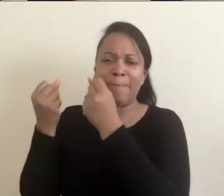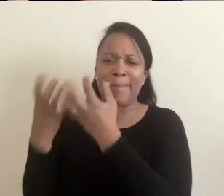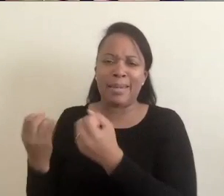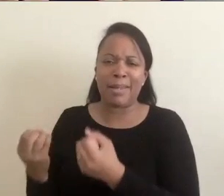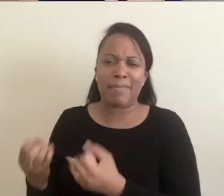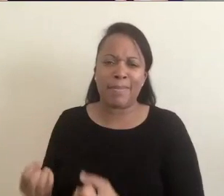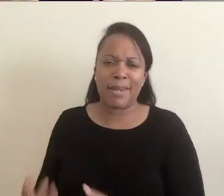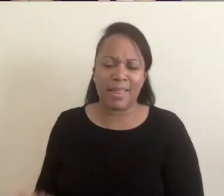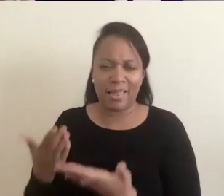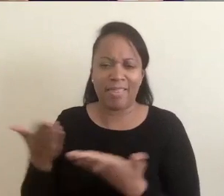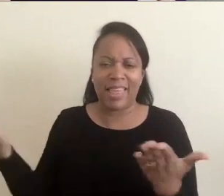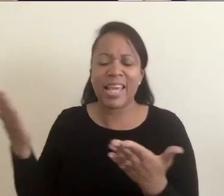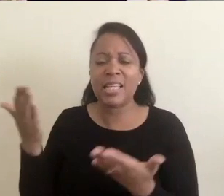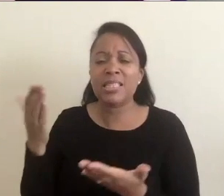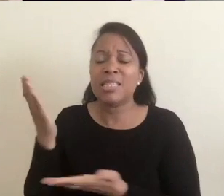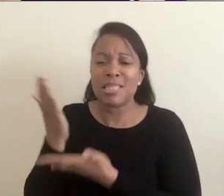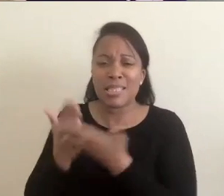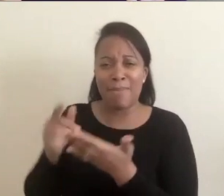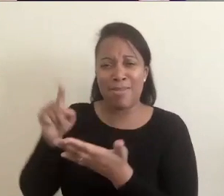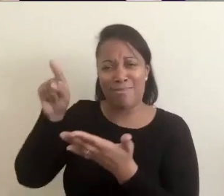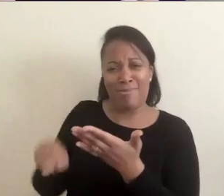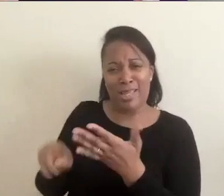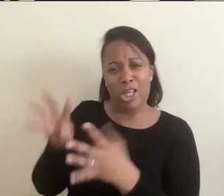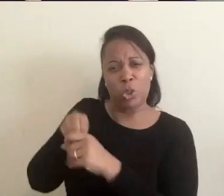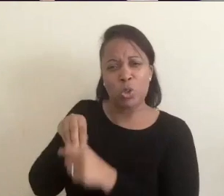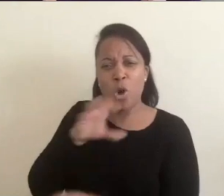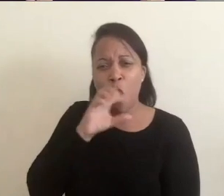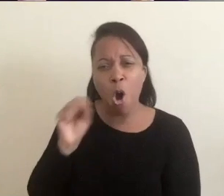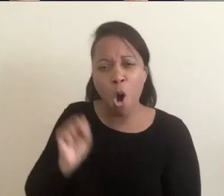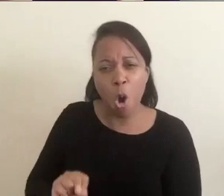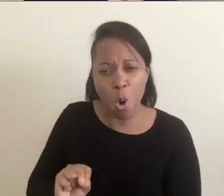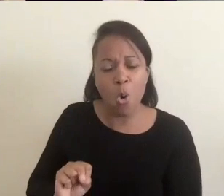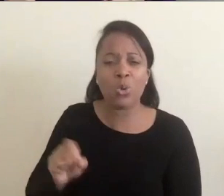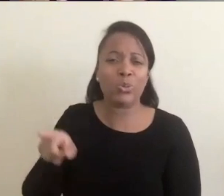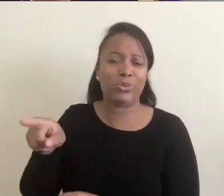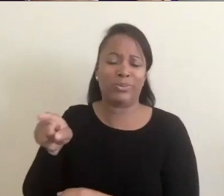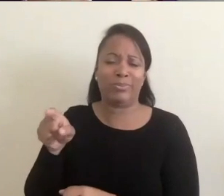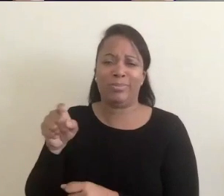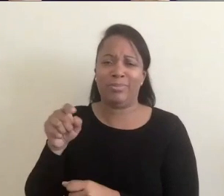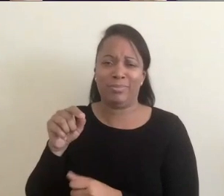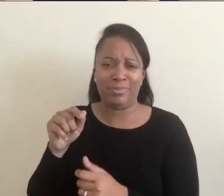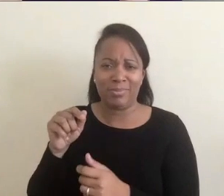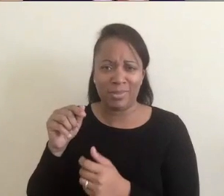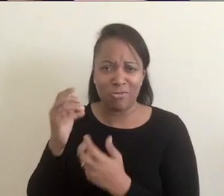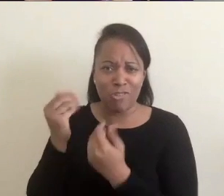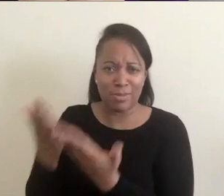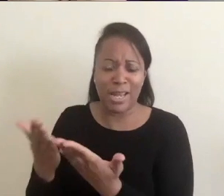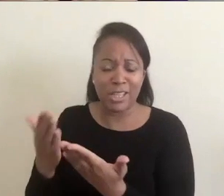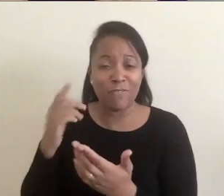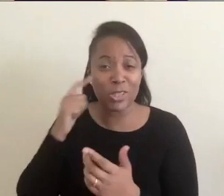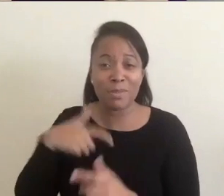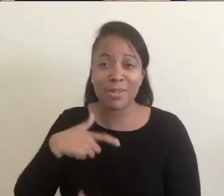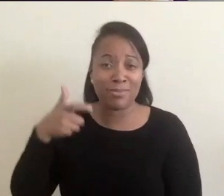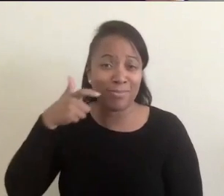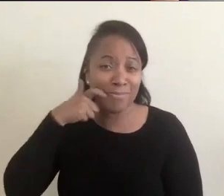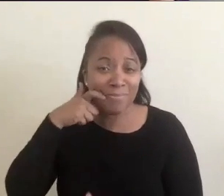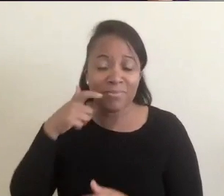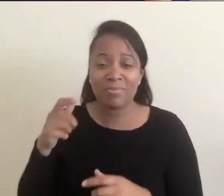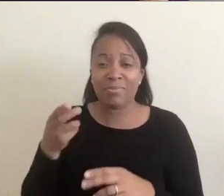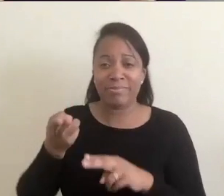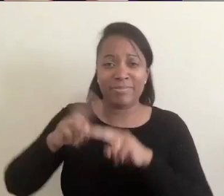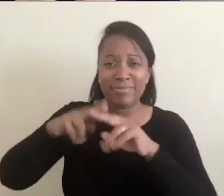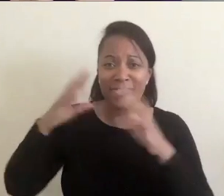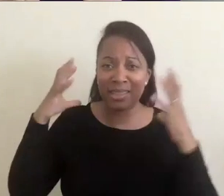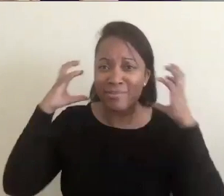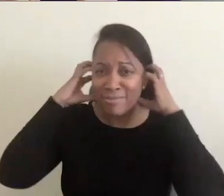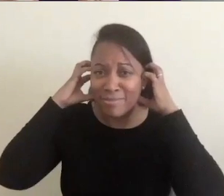some cases, arcane or outdated recommendations, such as telephone headset amplifiers or simply